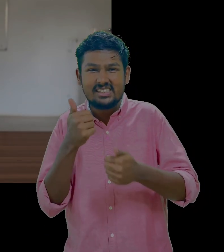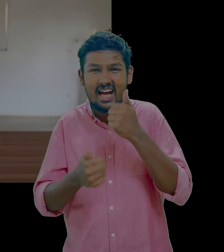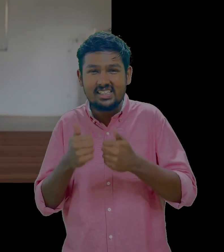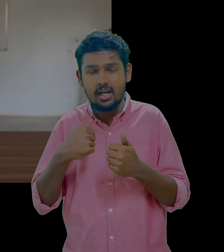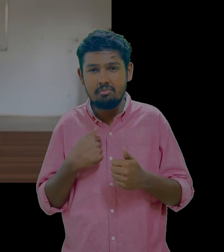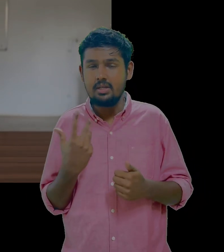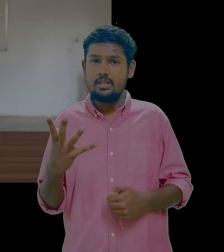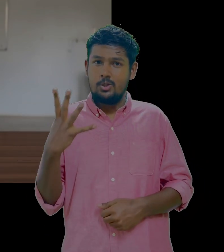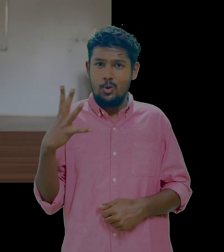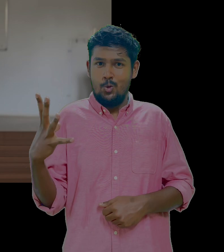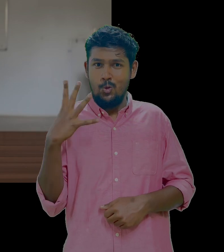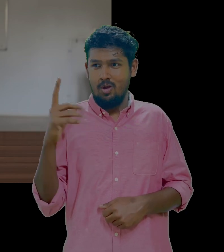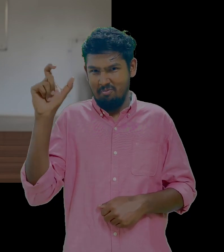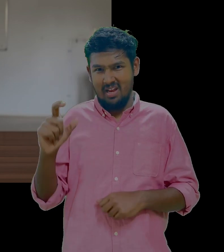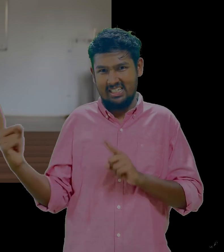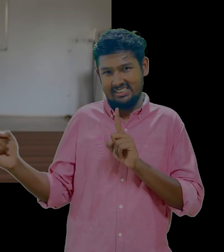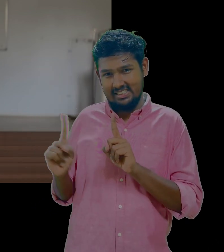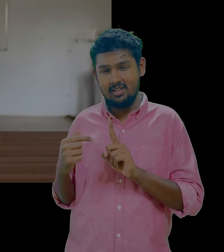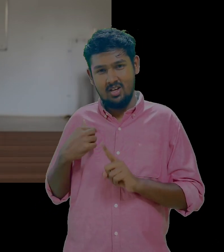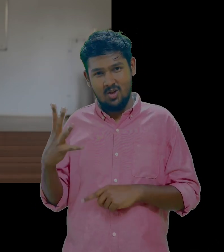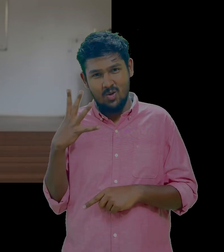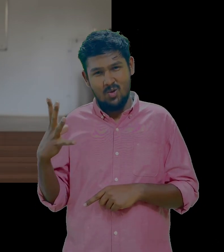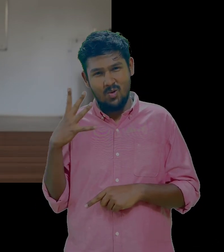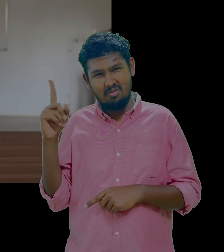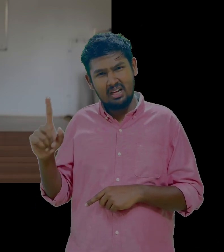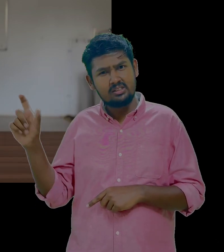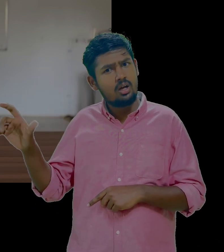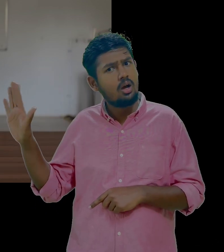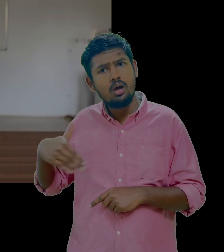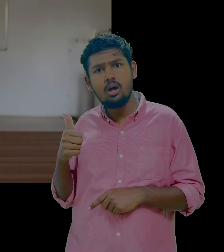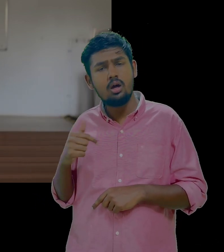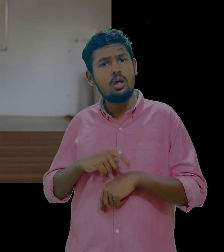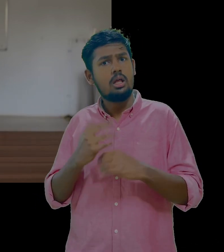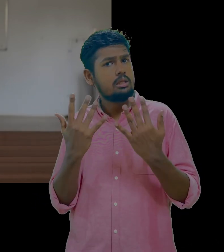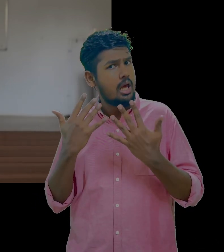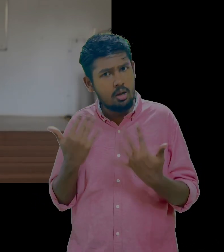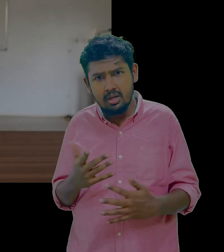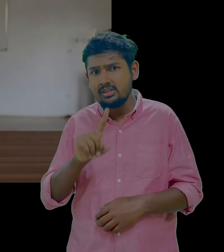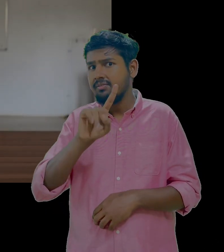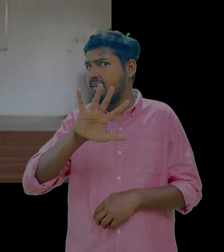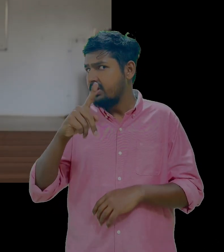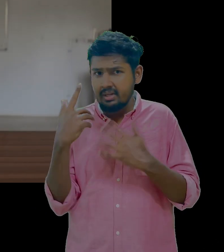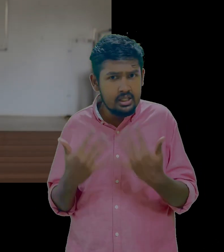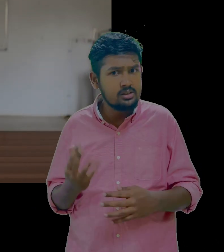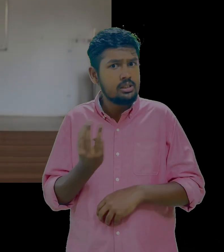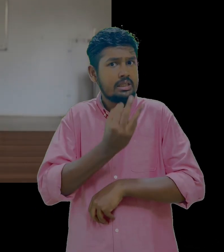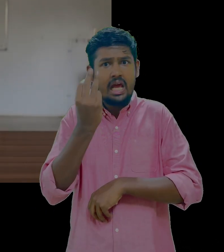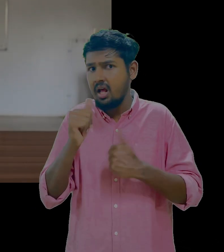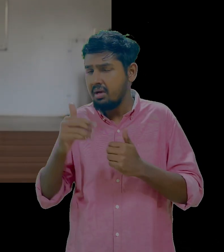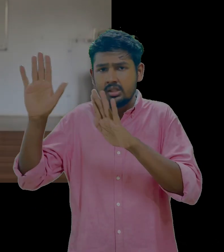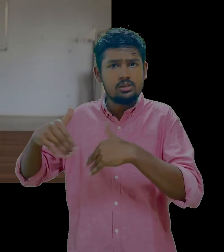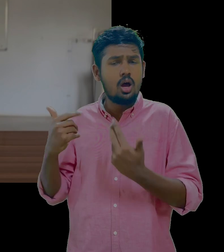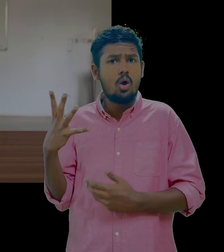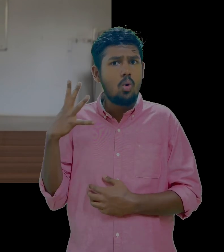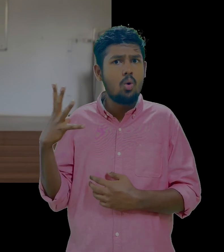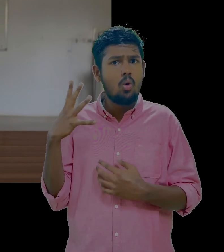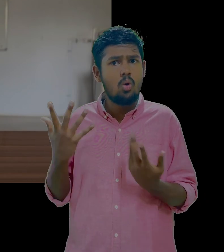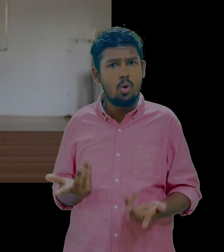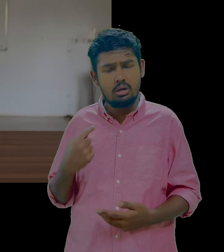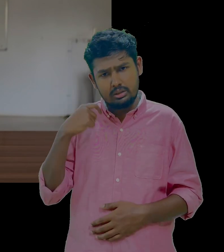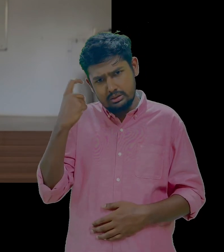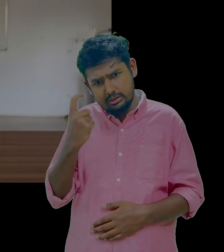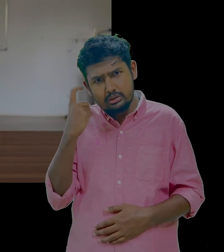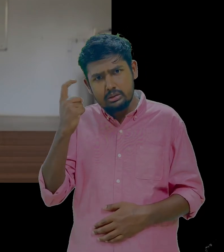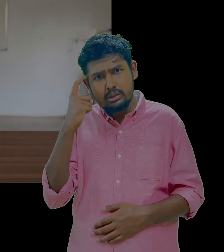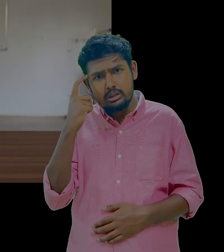minutes, half an hour. My scribe has not come. So I started in my mind, intuitively